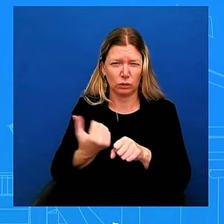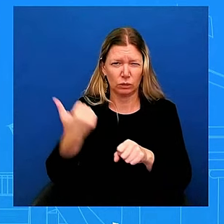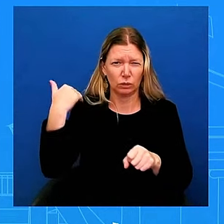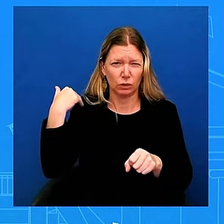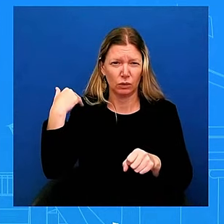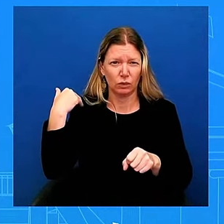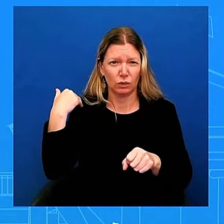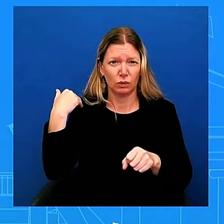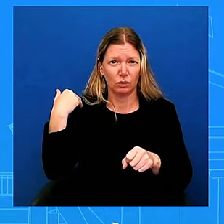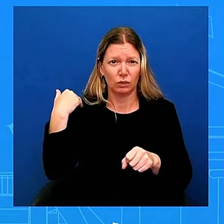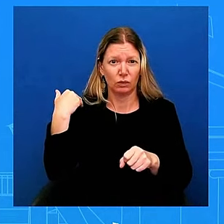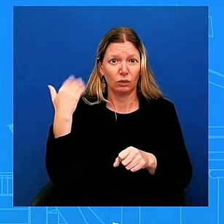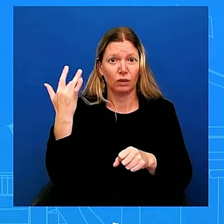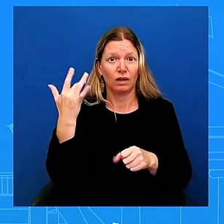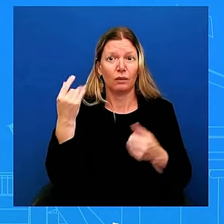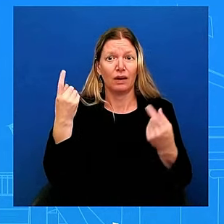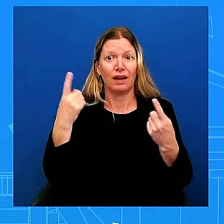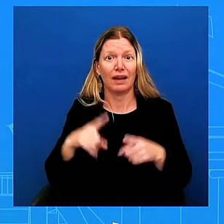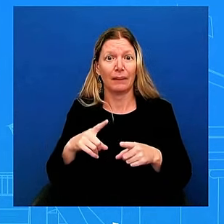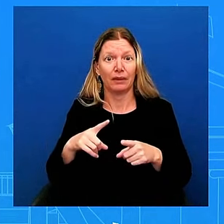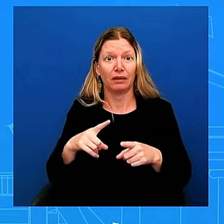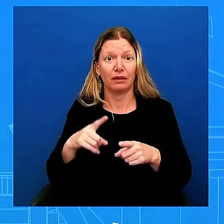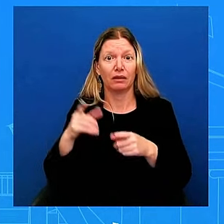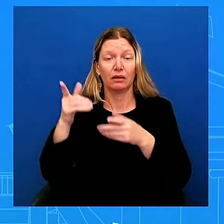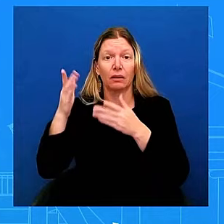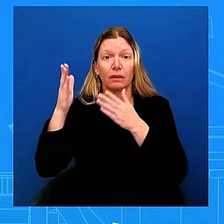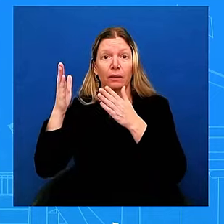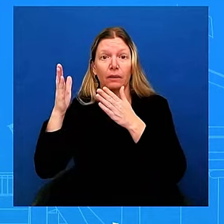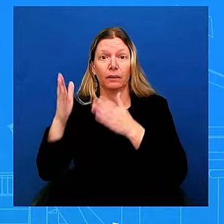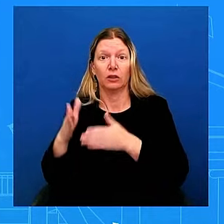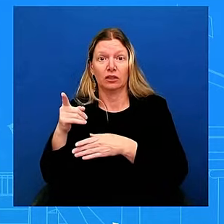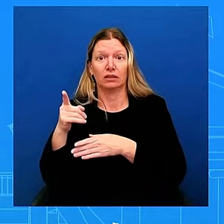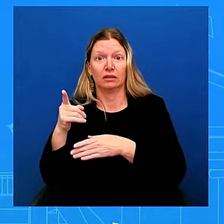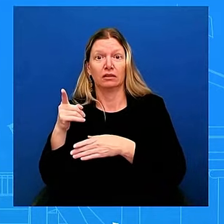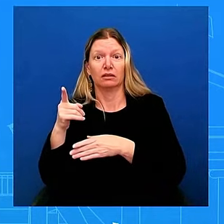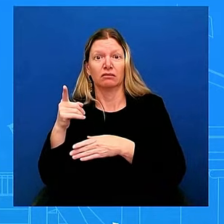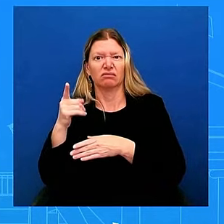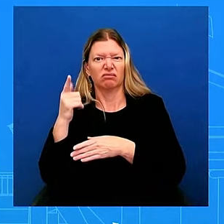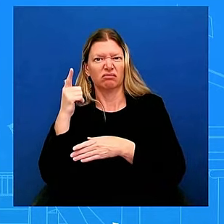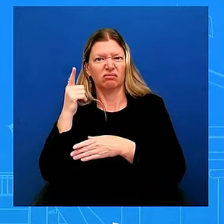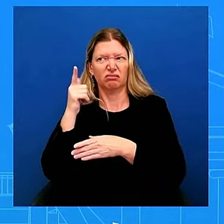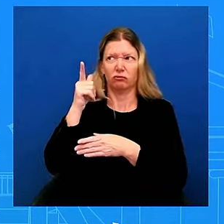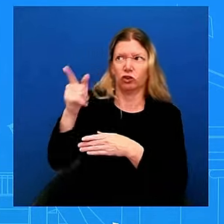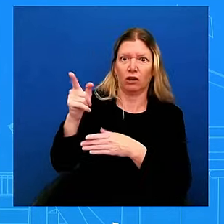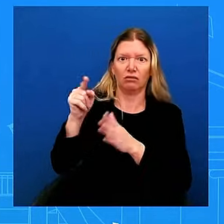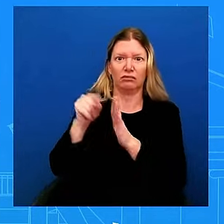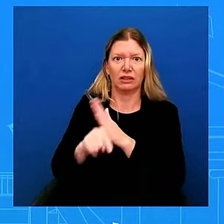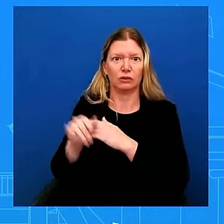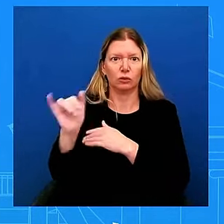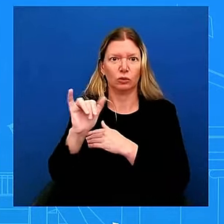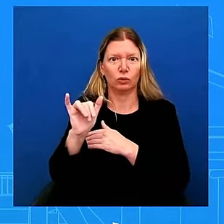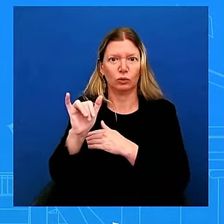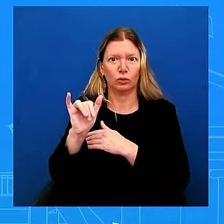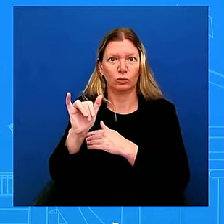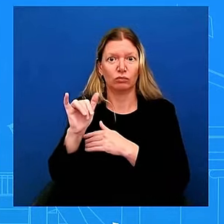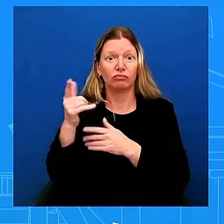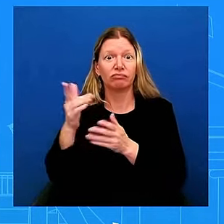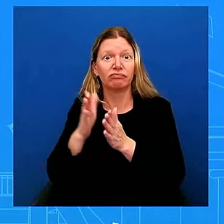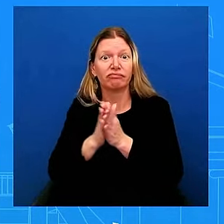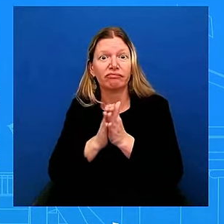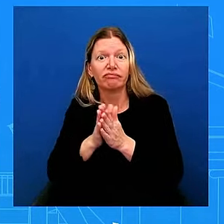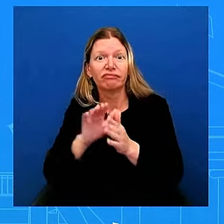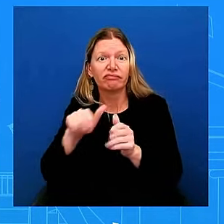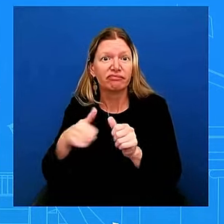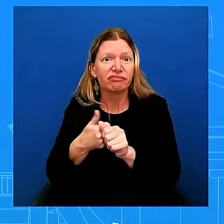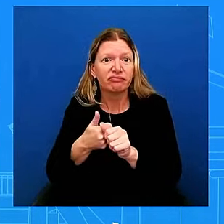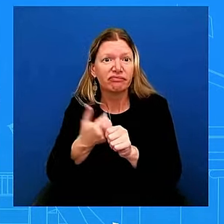assailant then was shot and killed, a motive was not identified at all. We still don't have a motive there, Mr. Secretary. Are you suggesting Correct. That we might never find one?